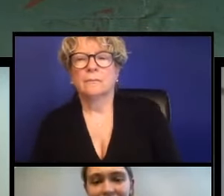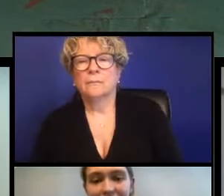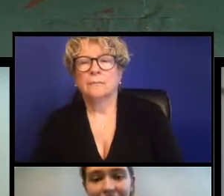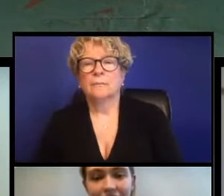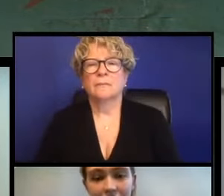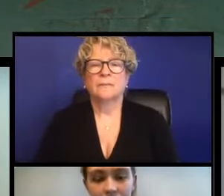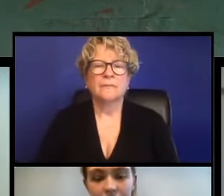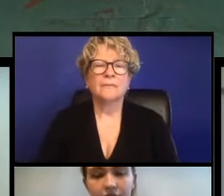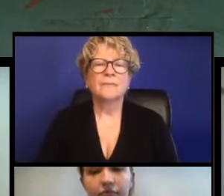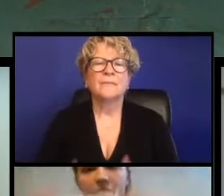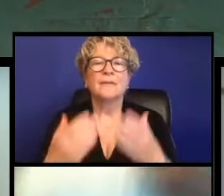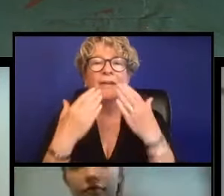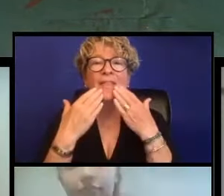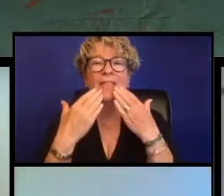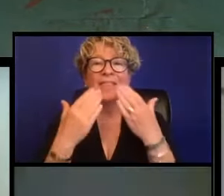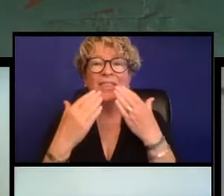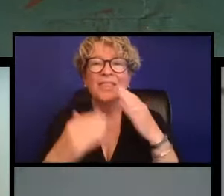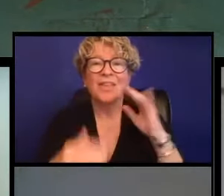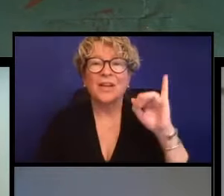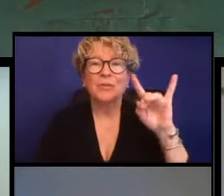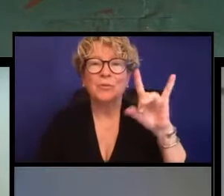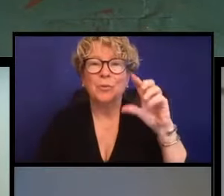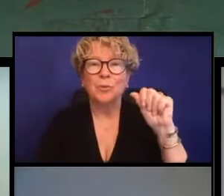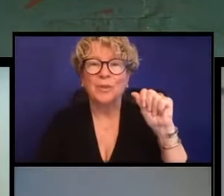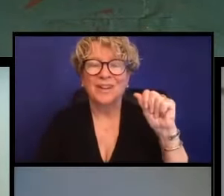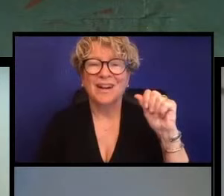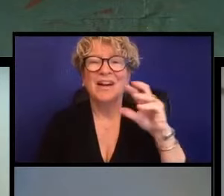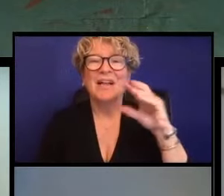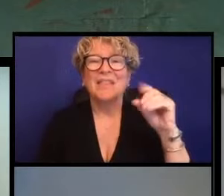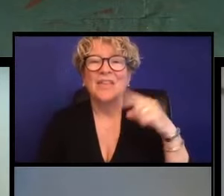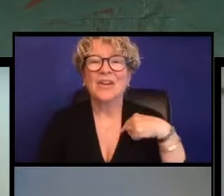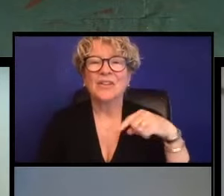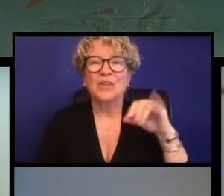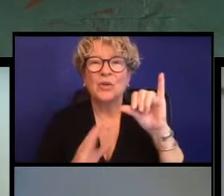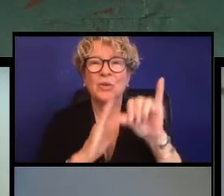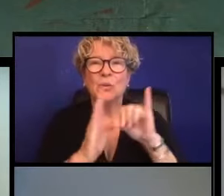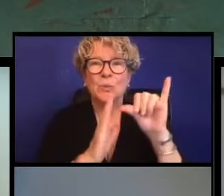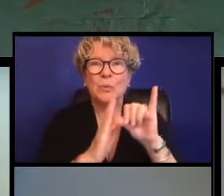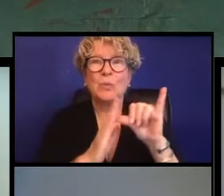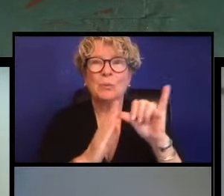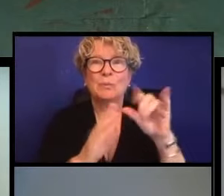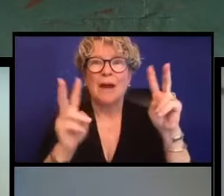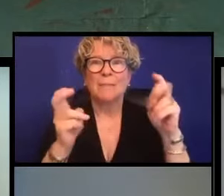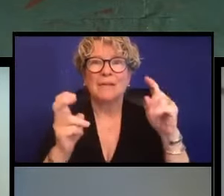an incredible YouTube video about that very topic, if anyone missed it. Wendy.